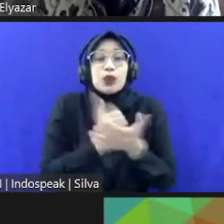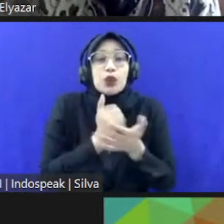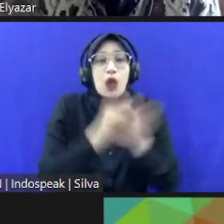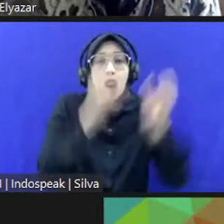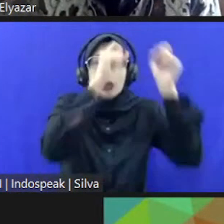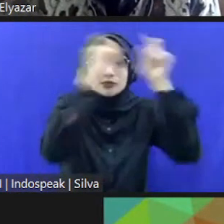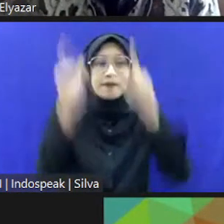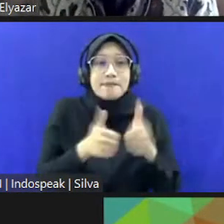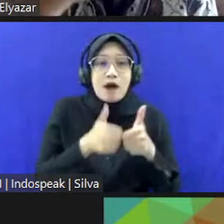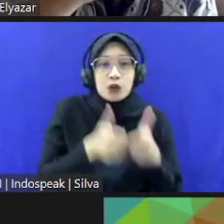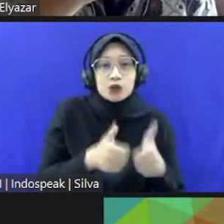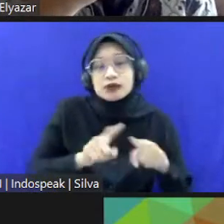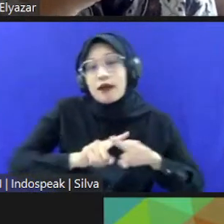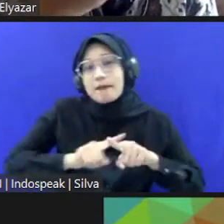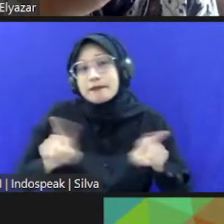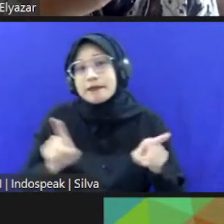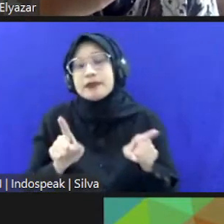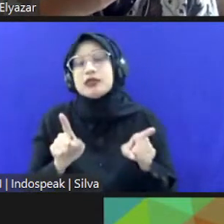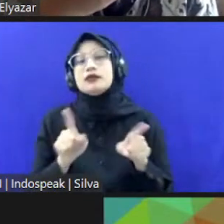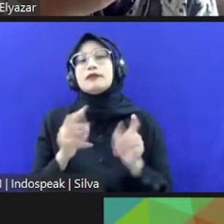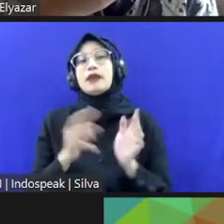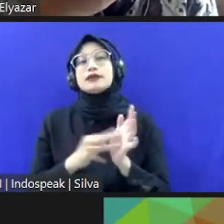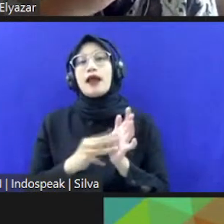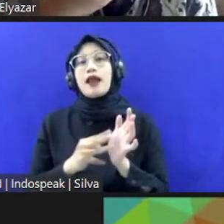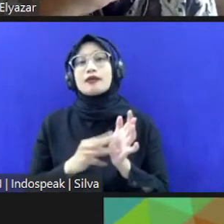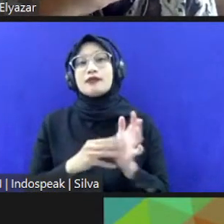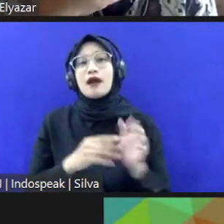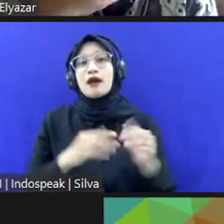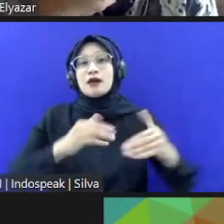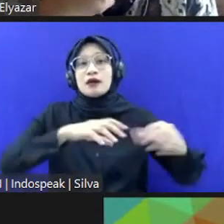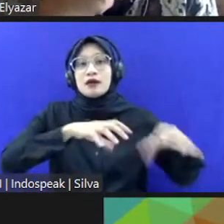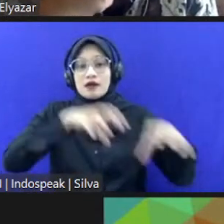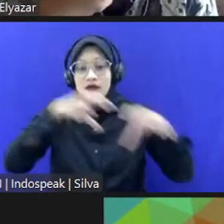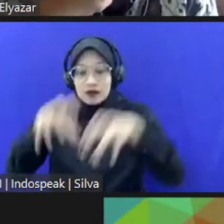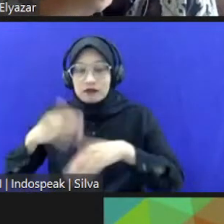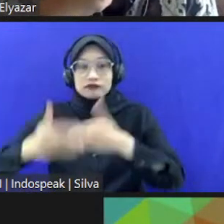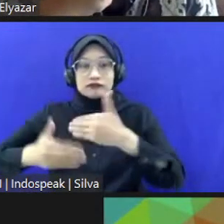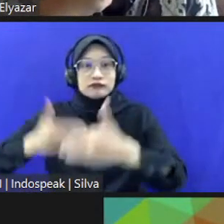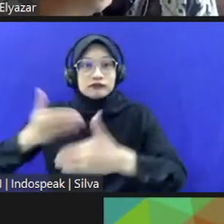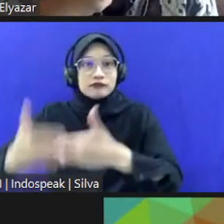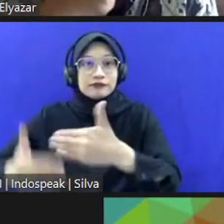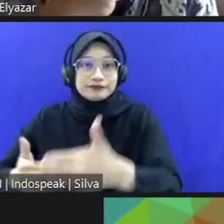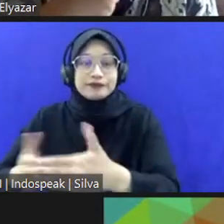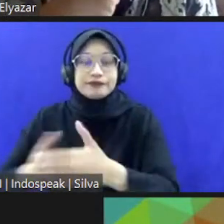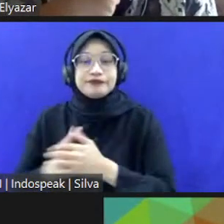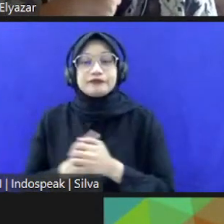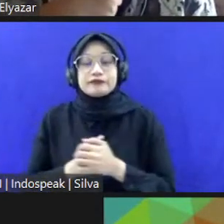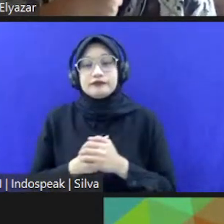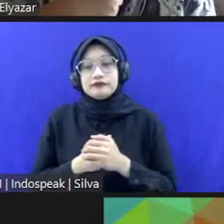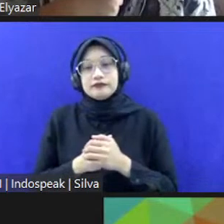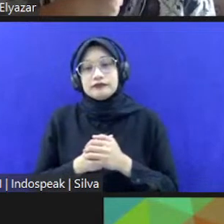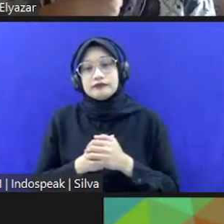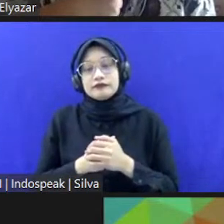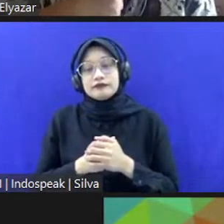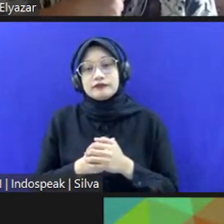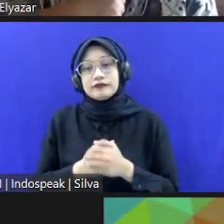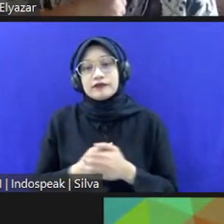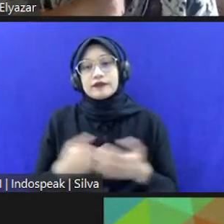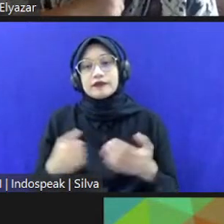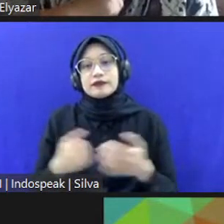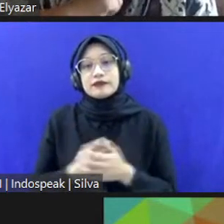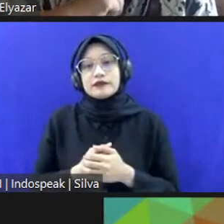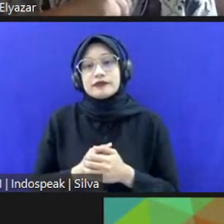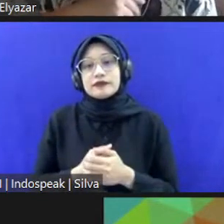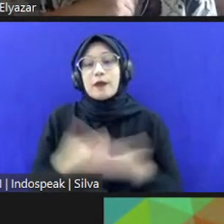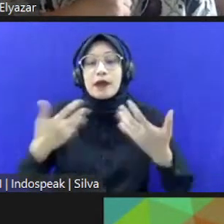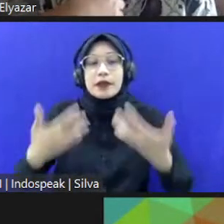the strength will come from to implement a much better approach across the national